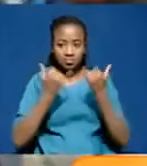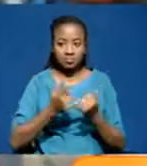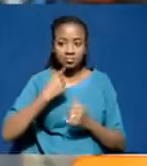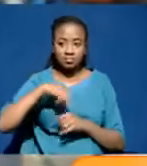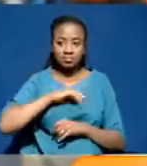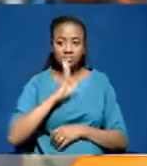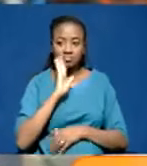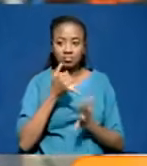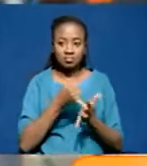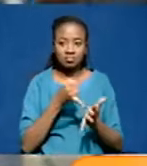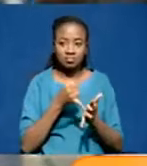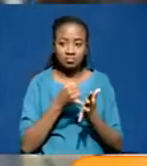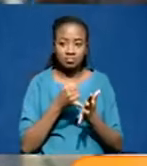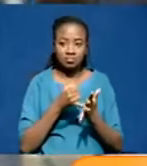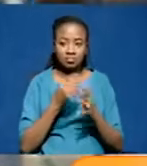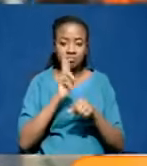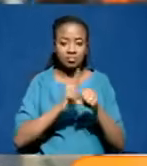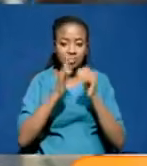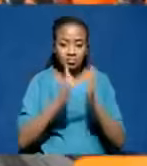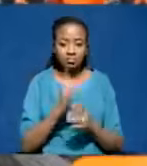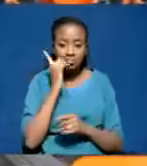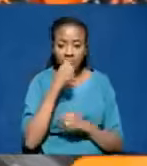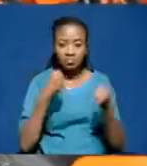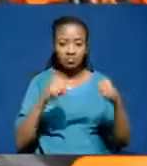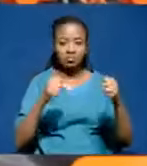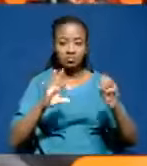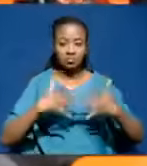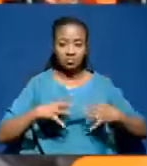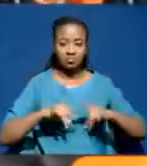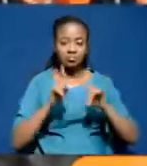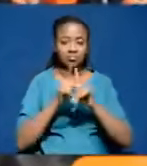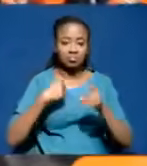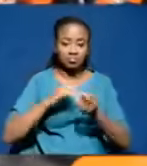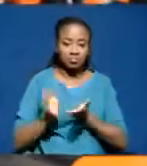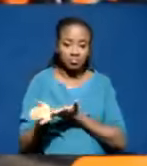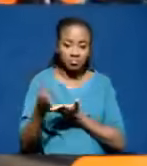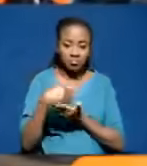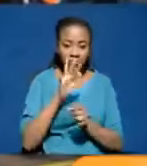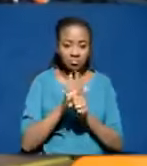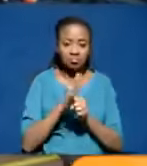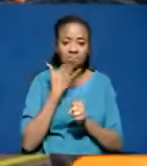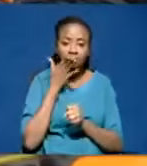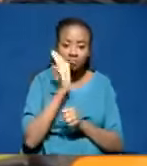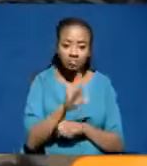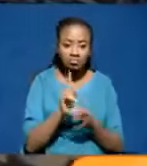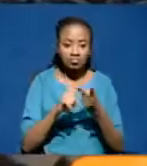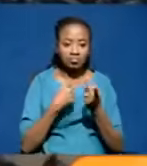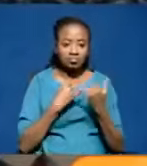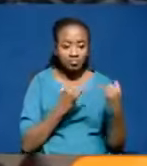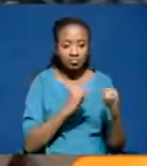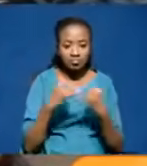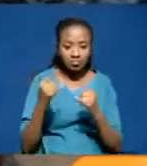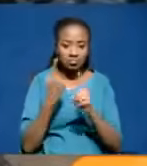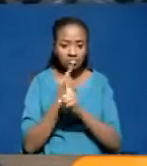the end user, who are the boda-boda riders. So we collected a lot of feedbacks, did a lot of trials based on